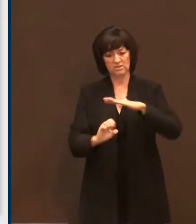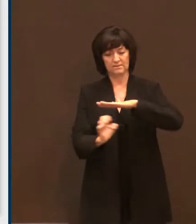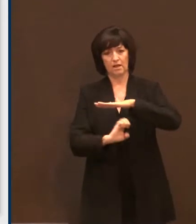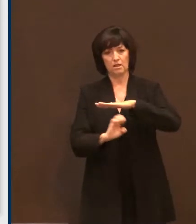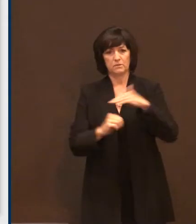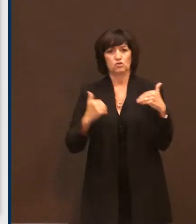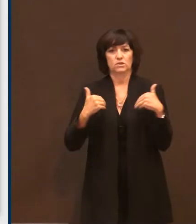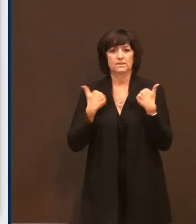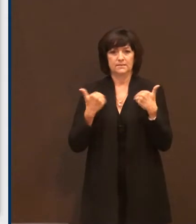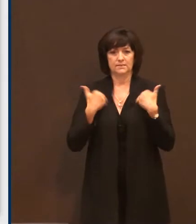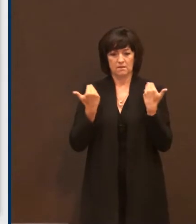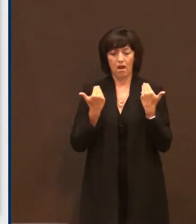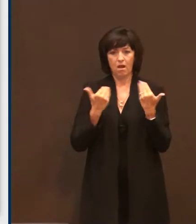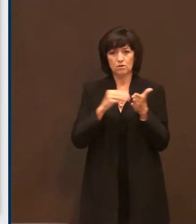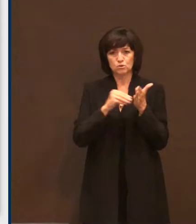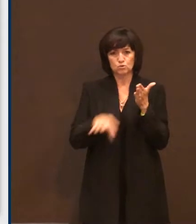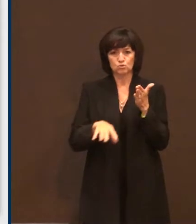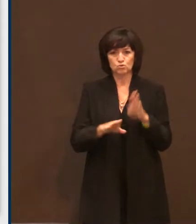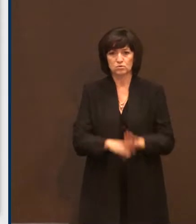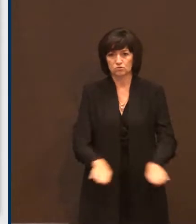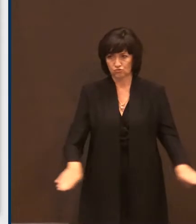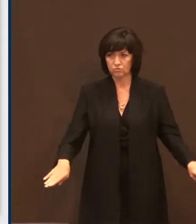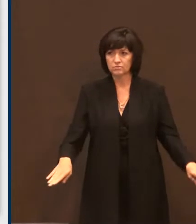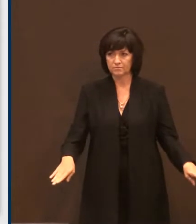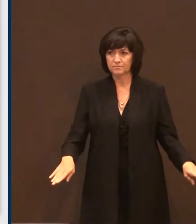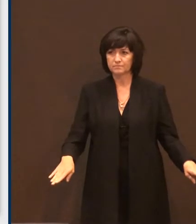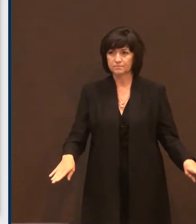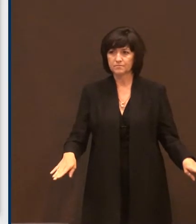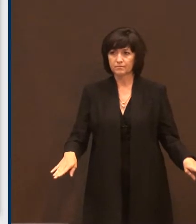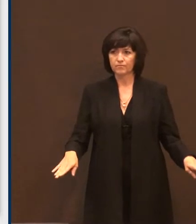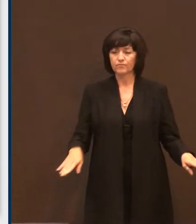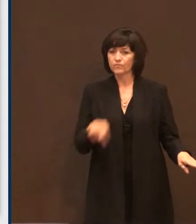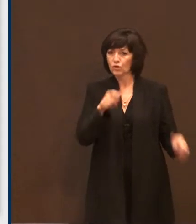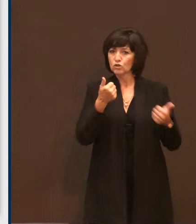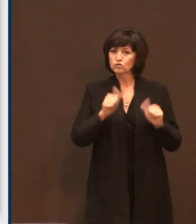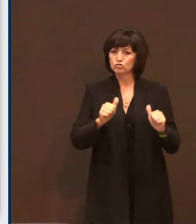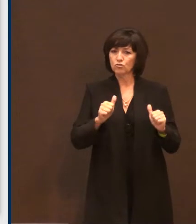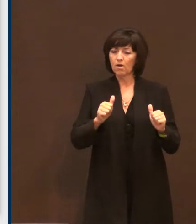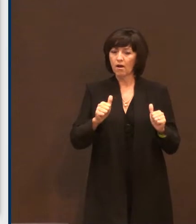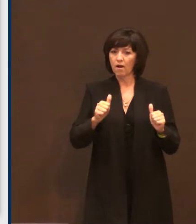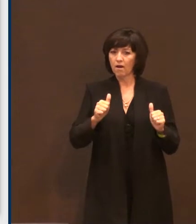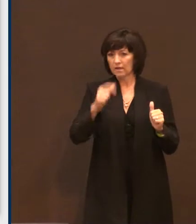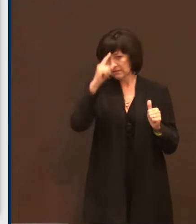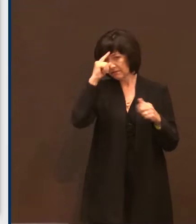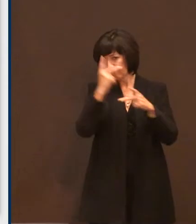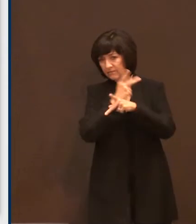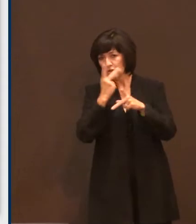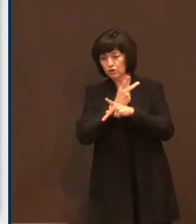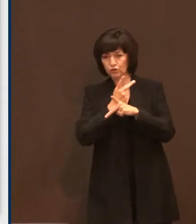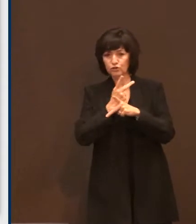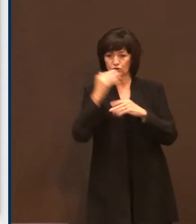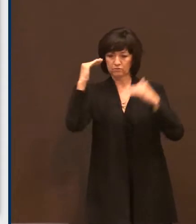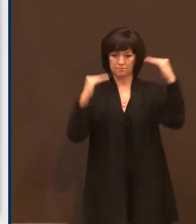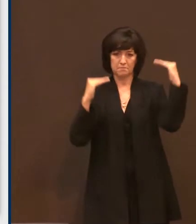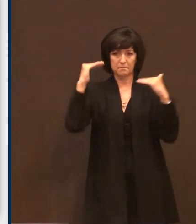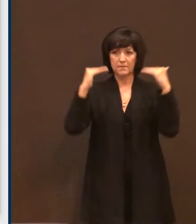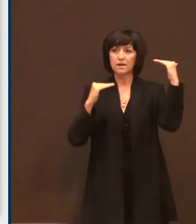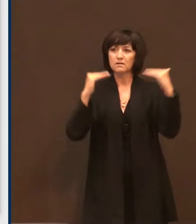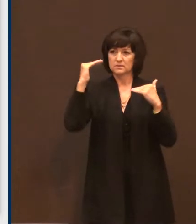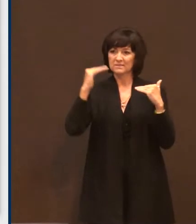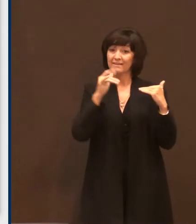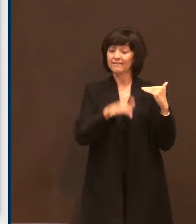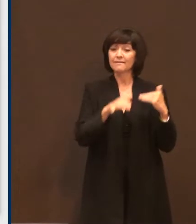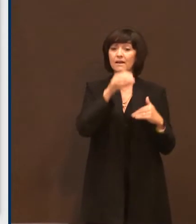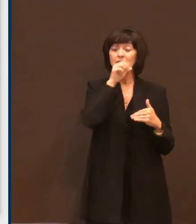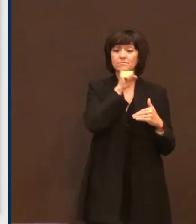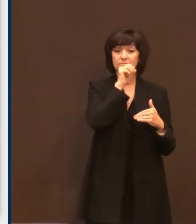in weighing the risks and benefits. The students, the children in kindergarten through grades 5,